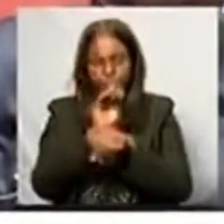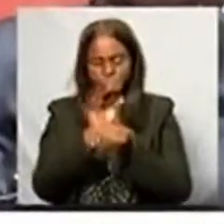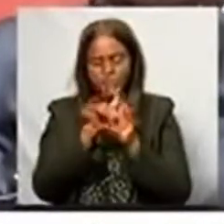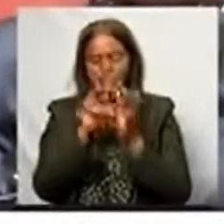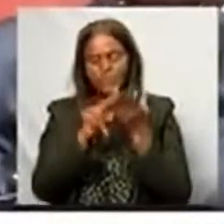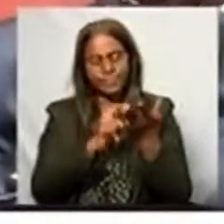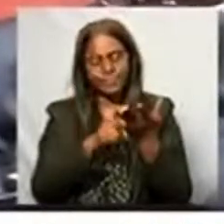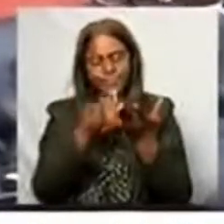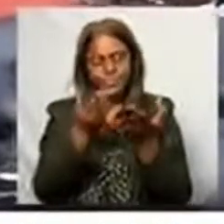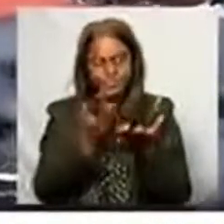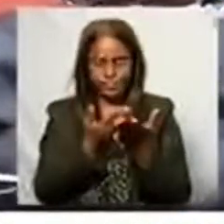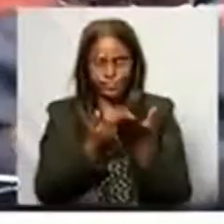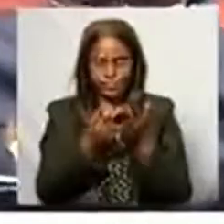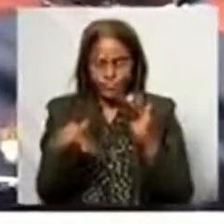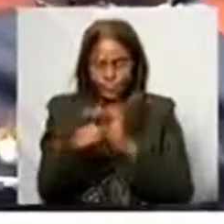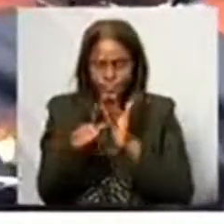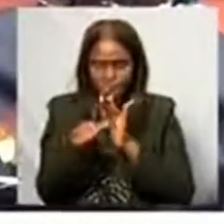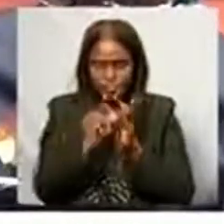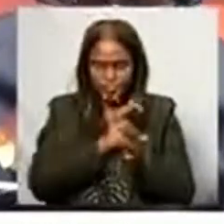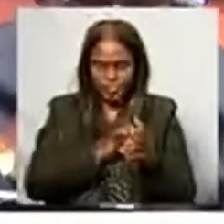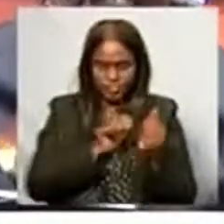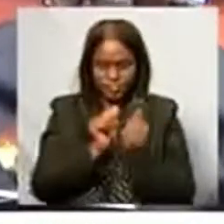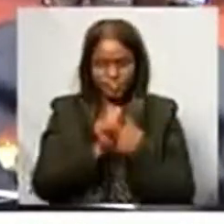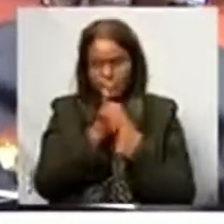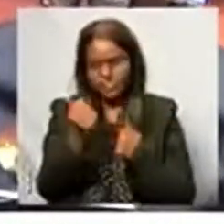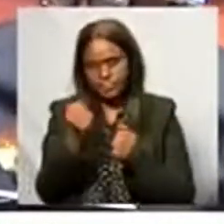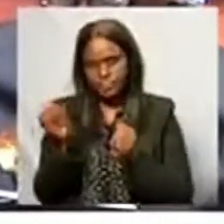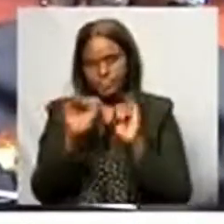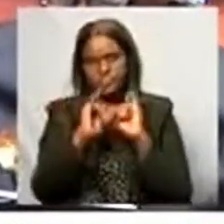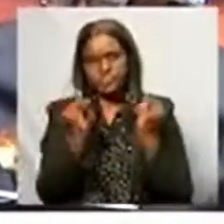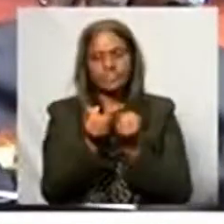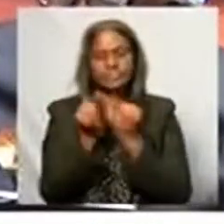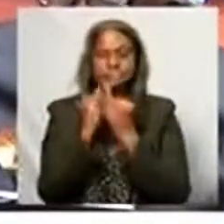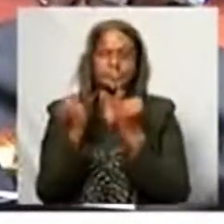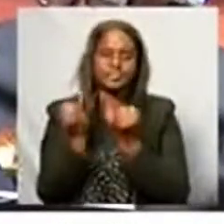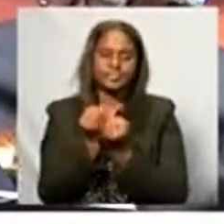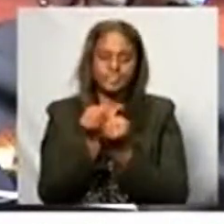on the table on parastatal bodies and other statutory institutions.